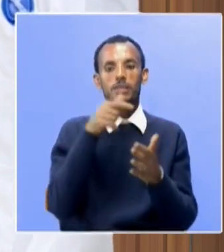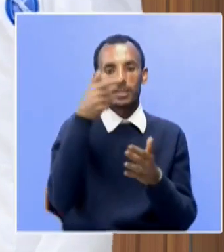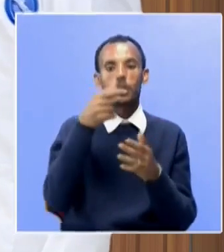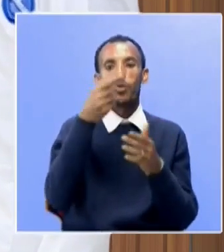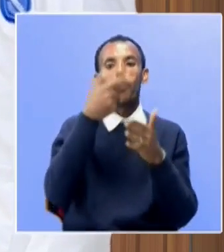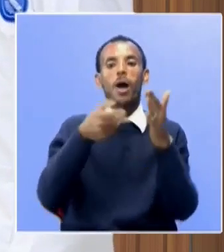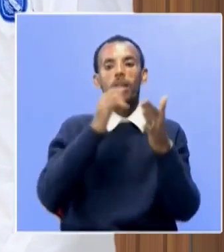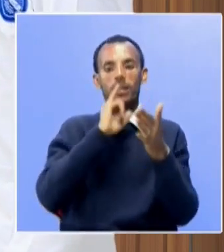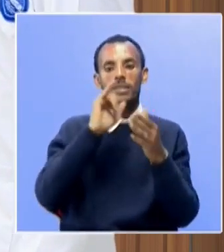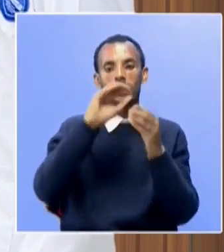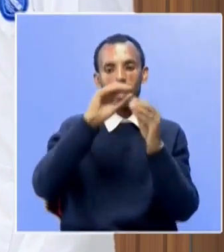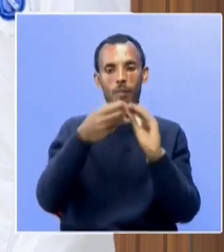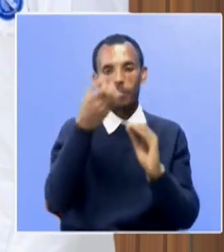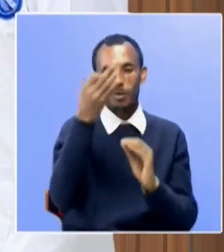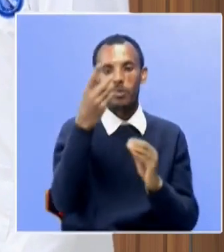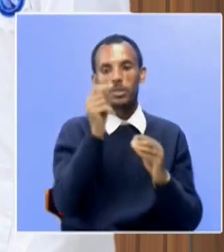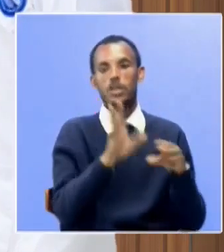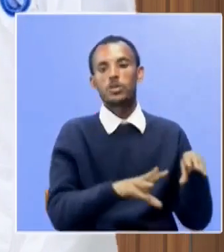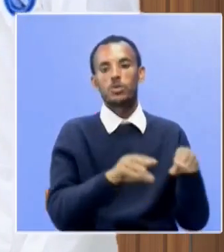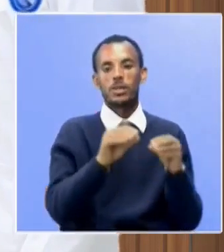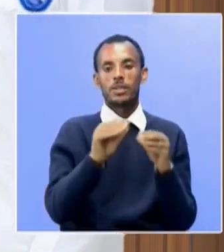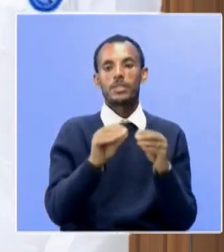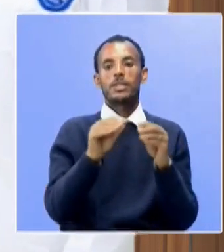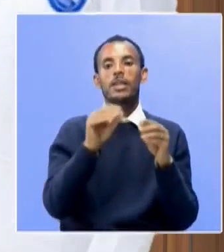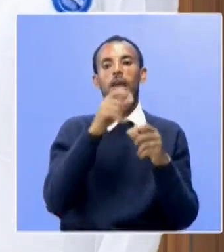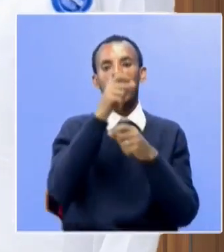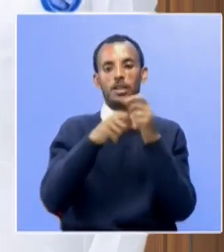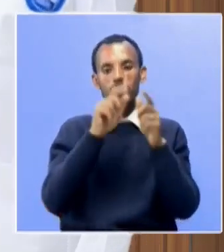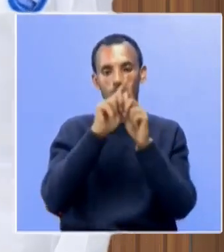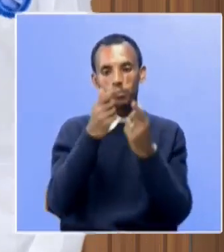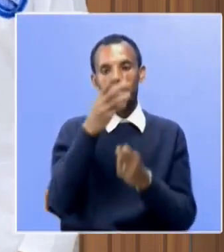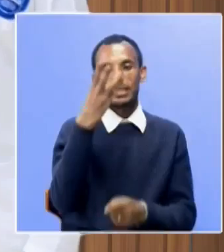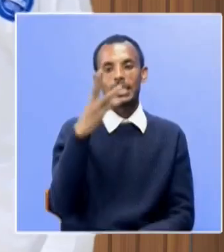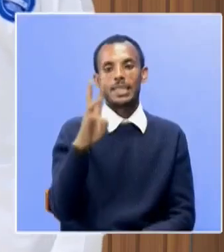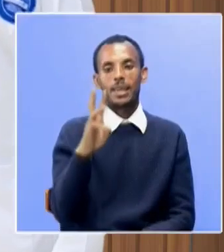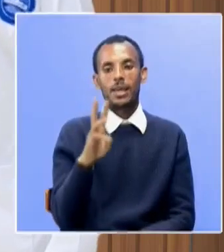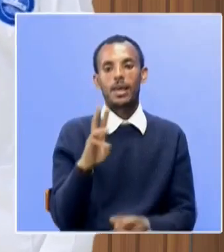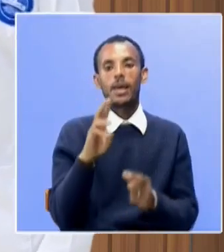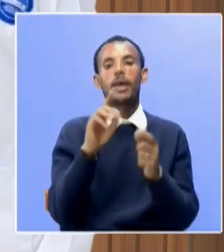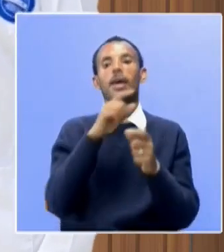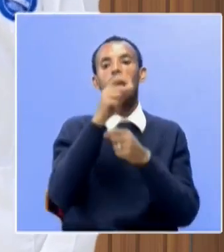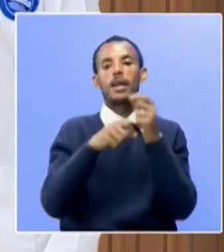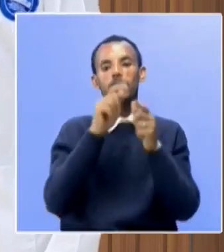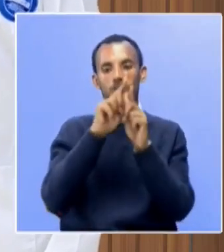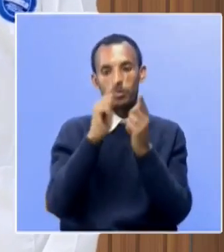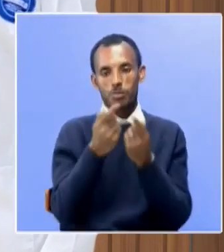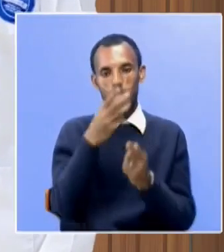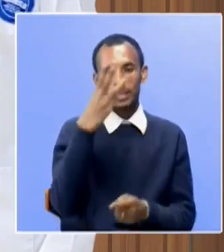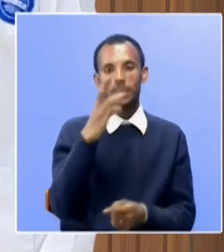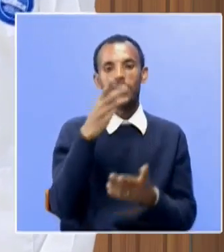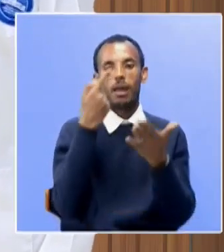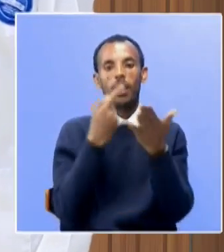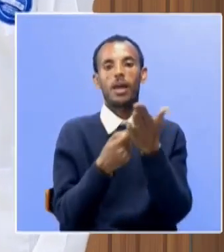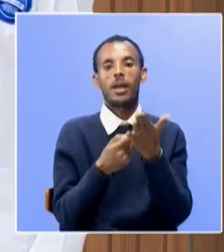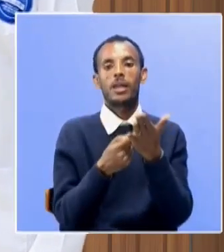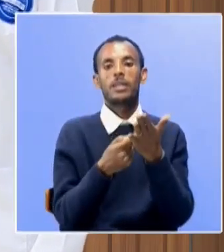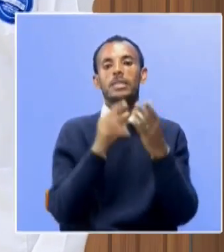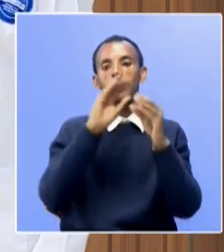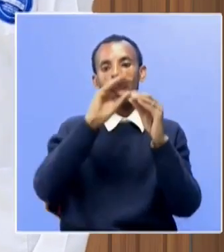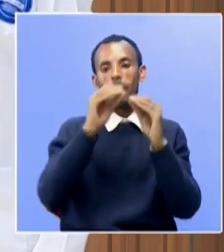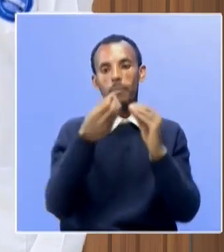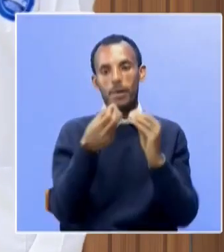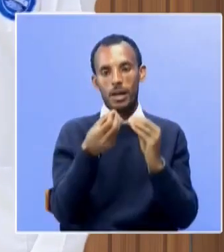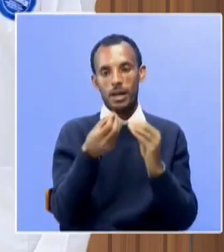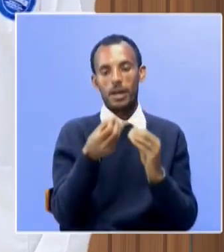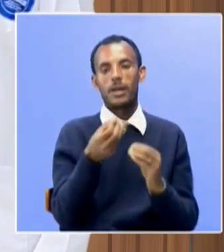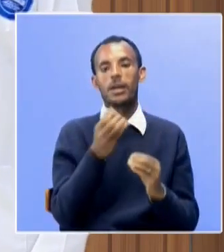says, what's the number of students whose age group is 16? age group 16 is here, the number